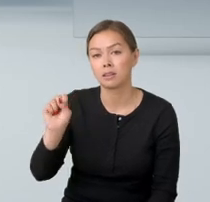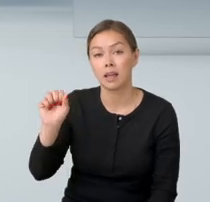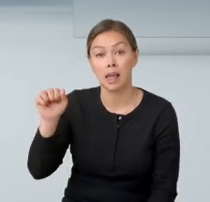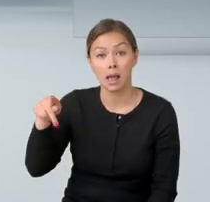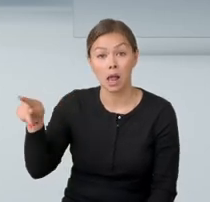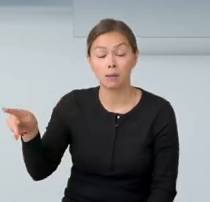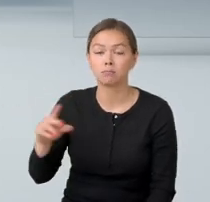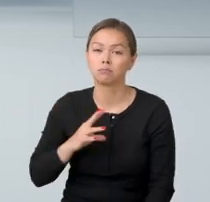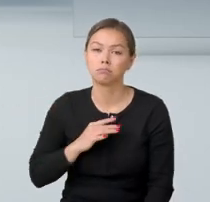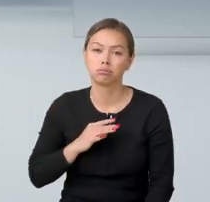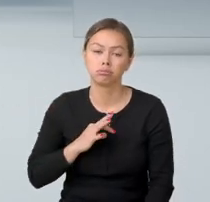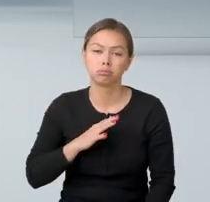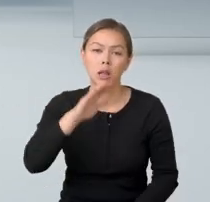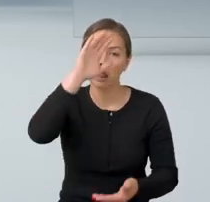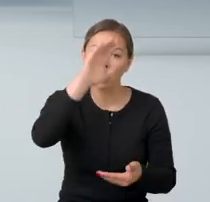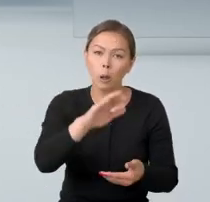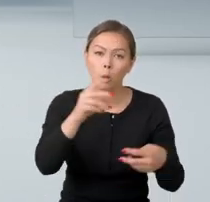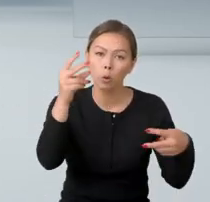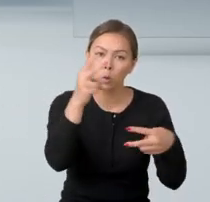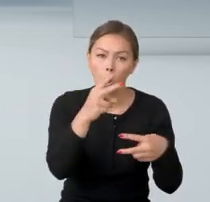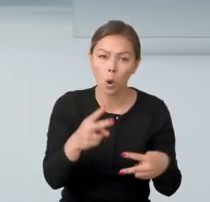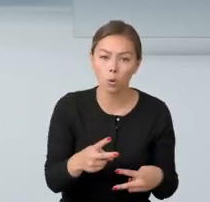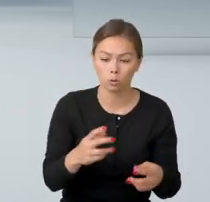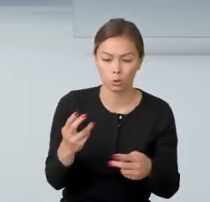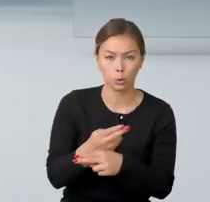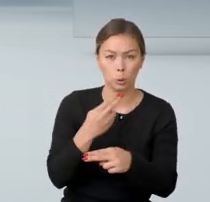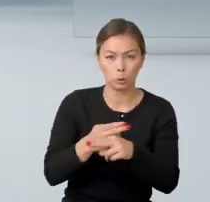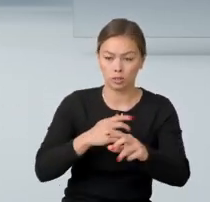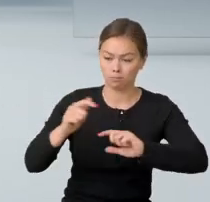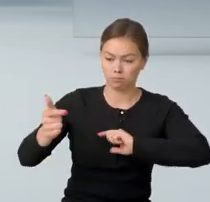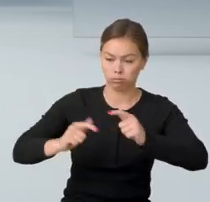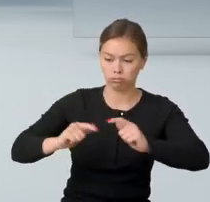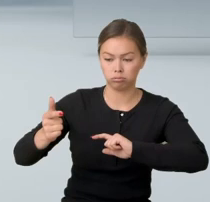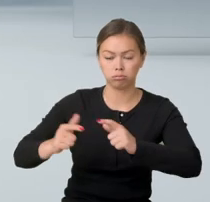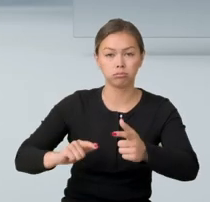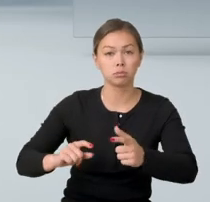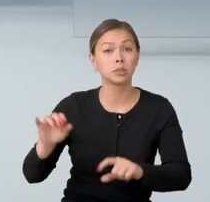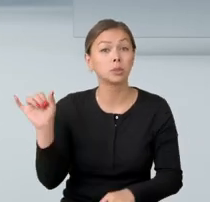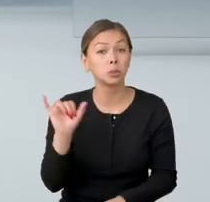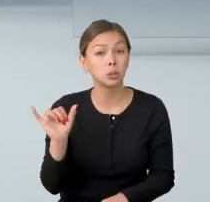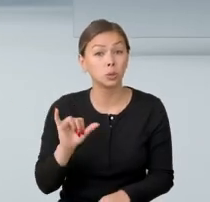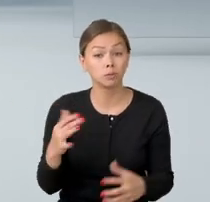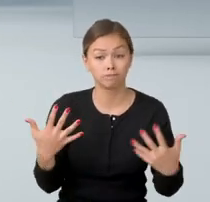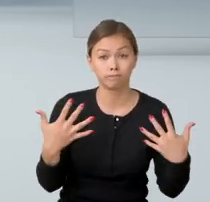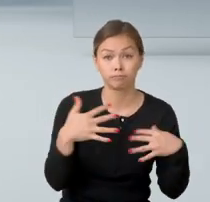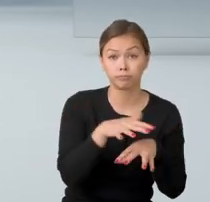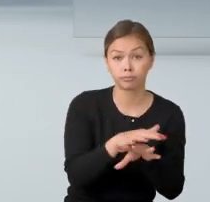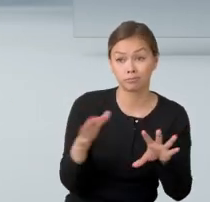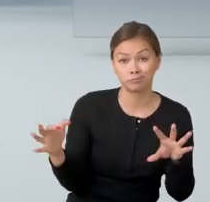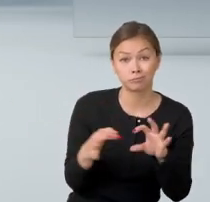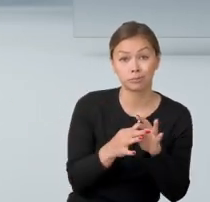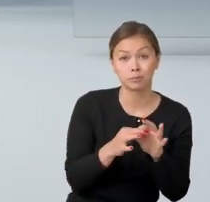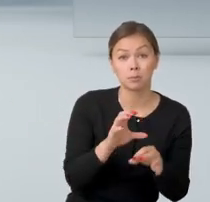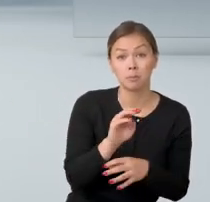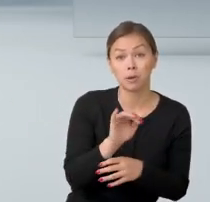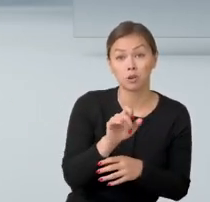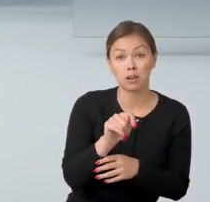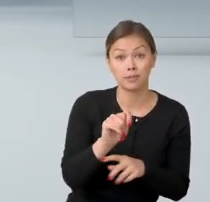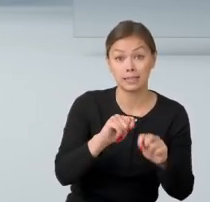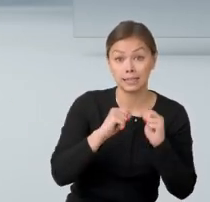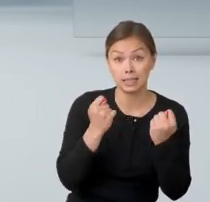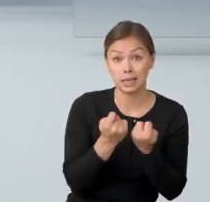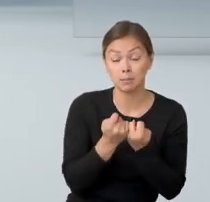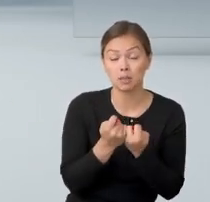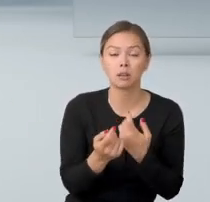canvas app is very useful in his low code interface also it's very easy to integrate with Microsoft